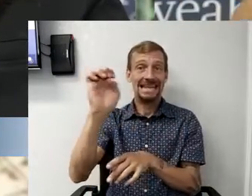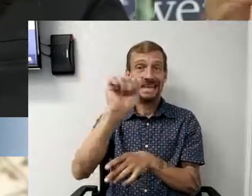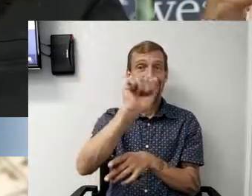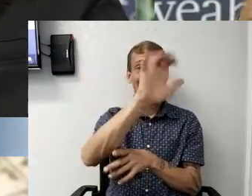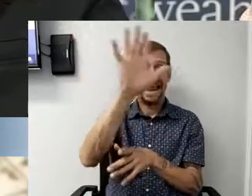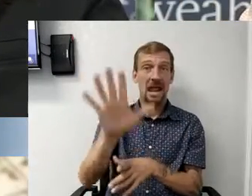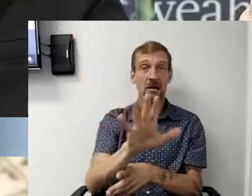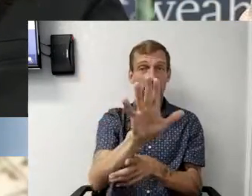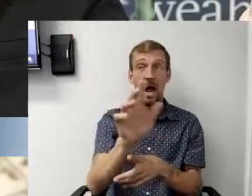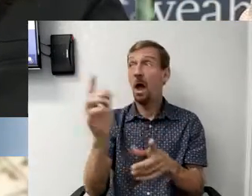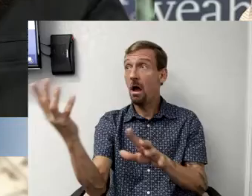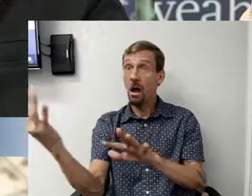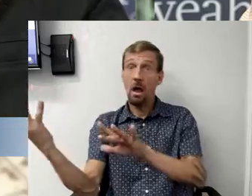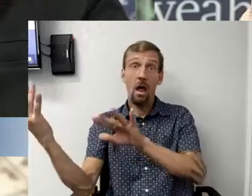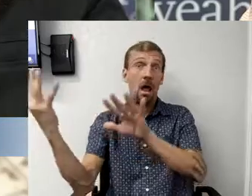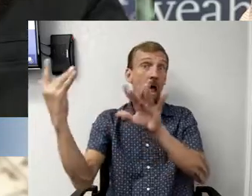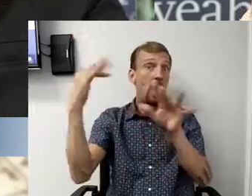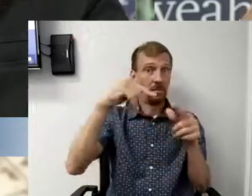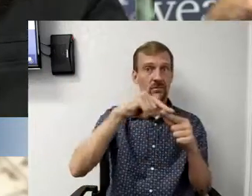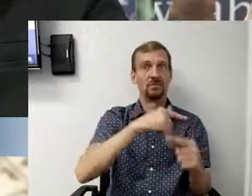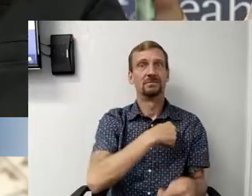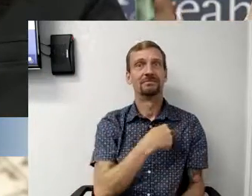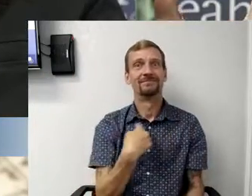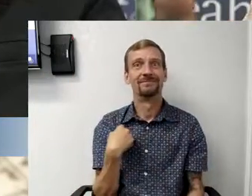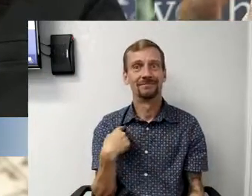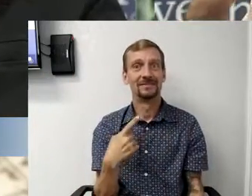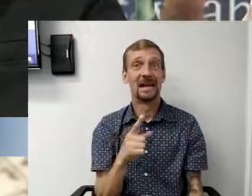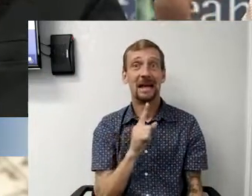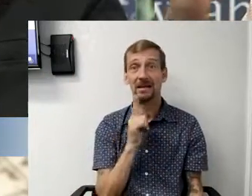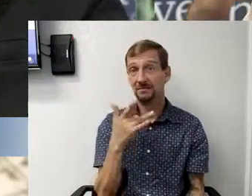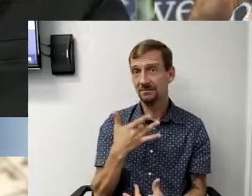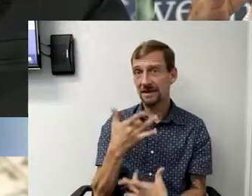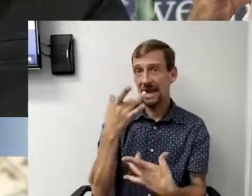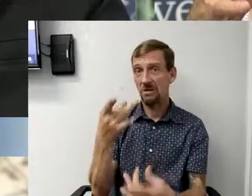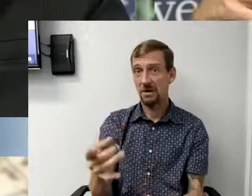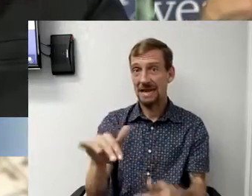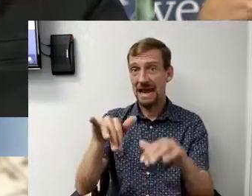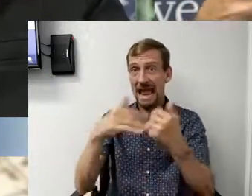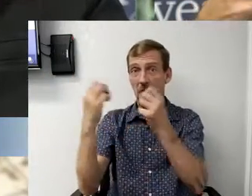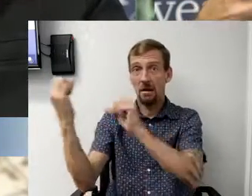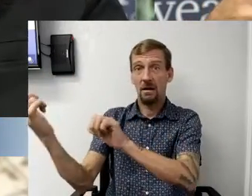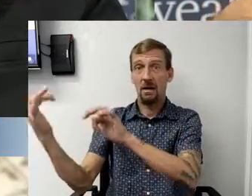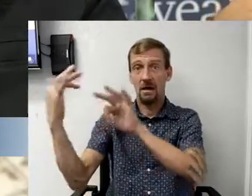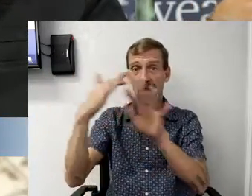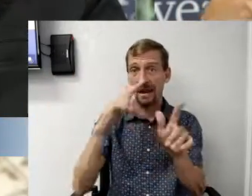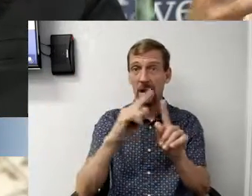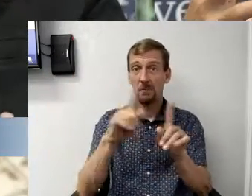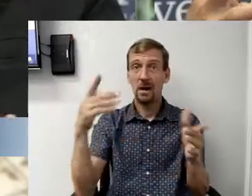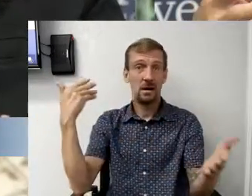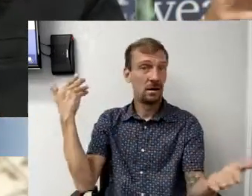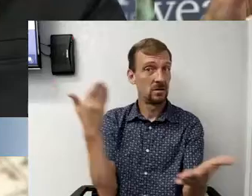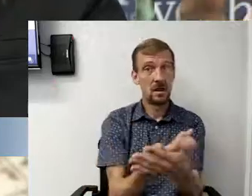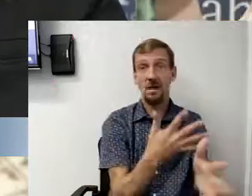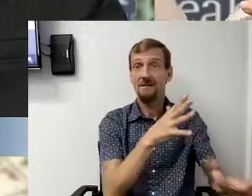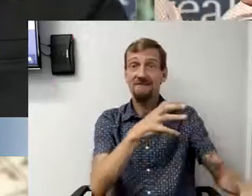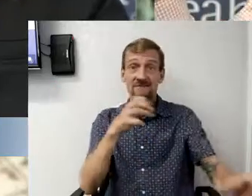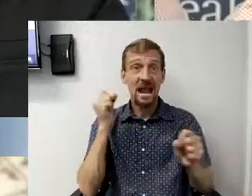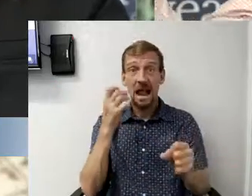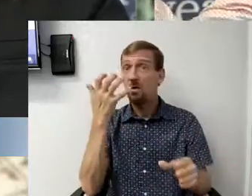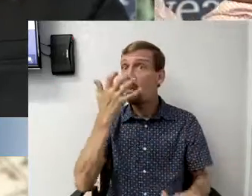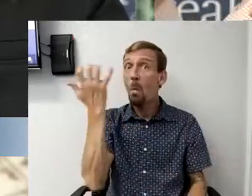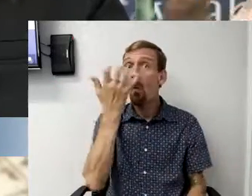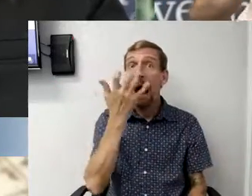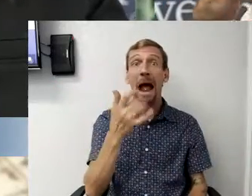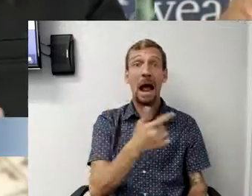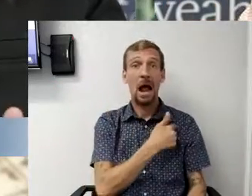us, and yeah. So it's been interesting to watch the progression, but it came so quickly, and it was so new, and we just watched how it